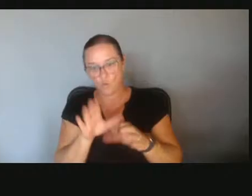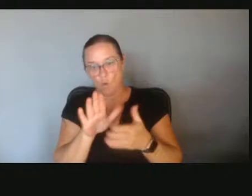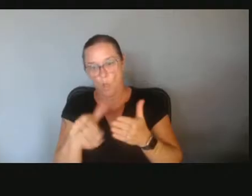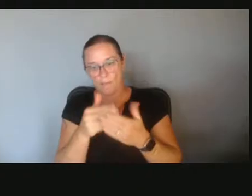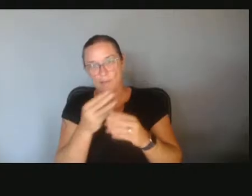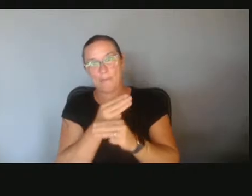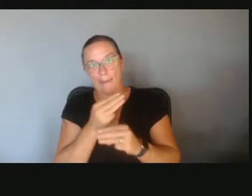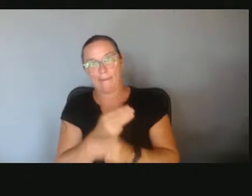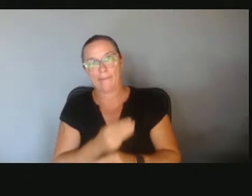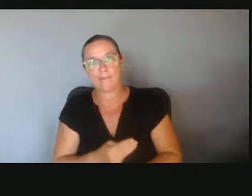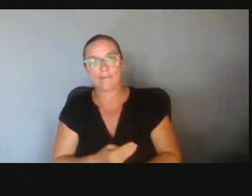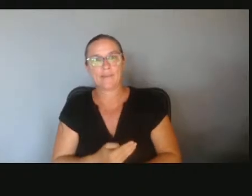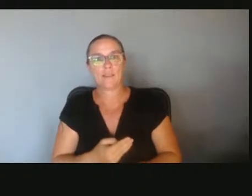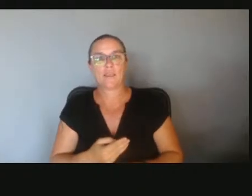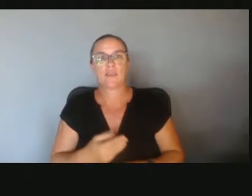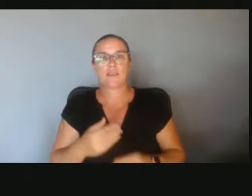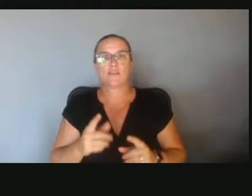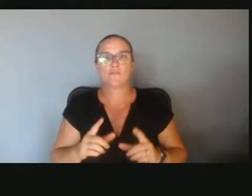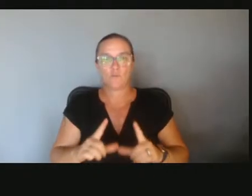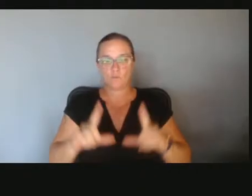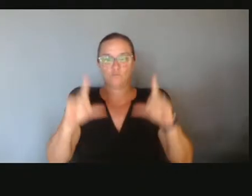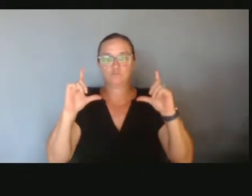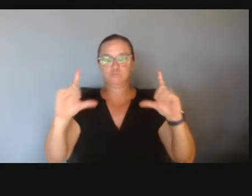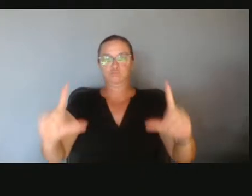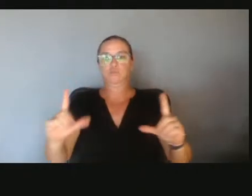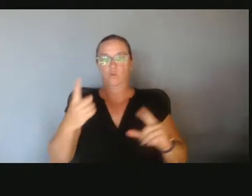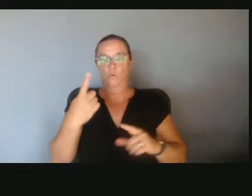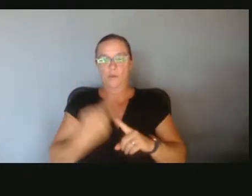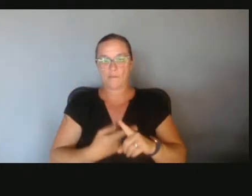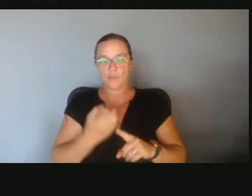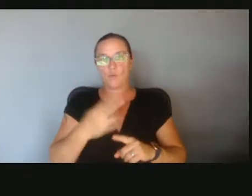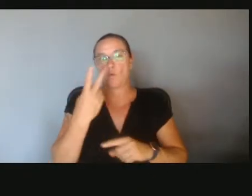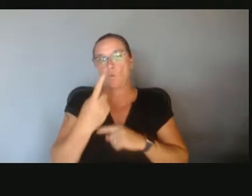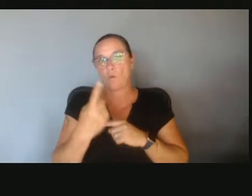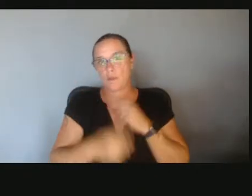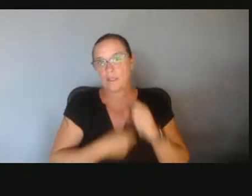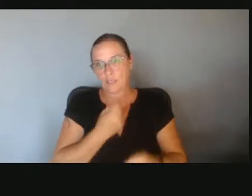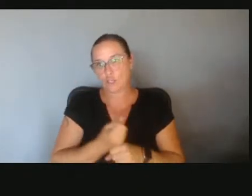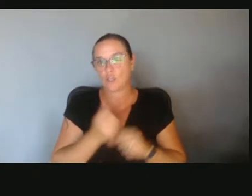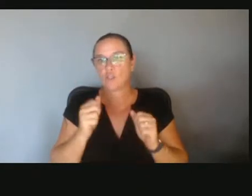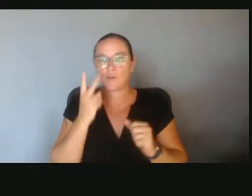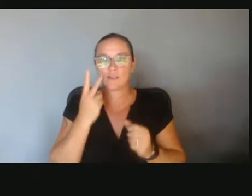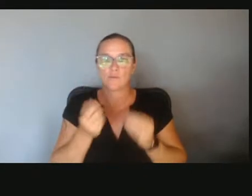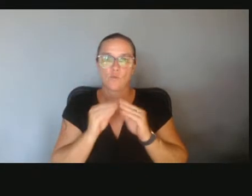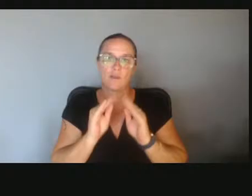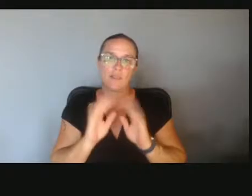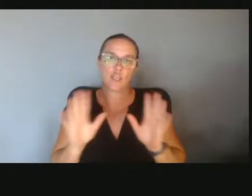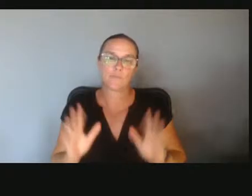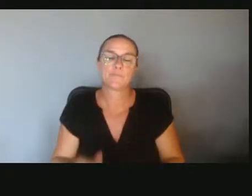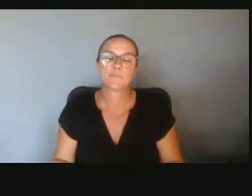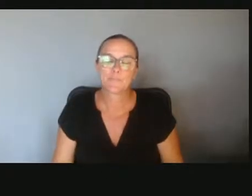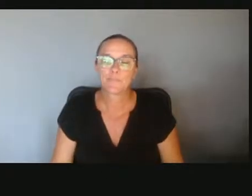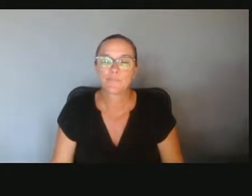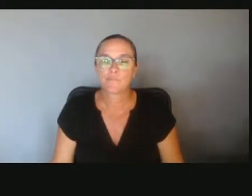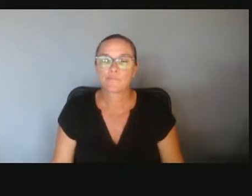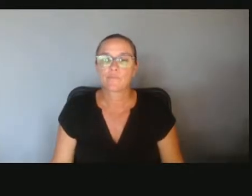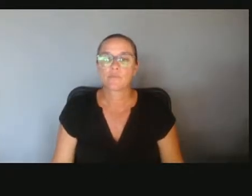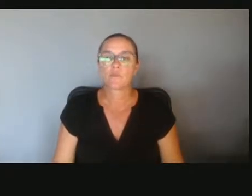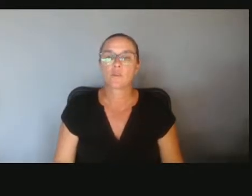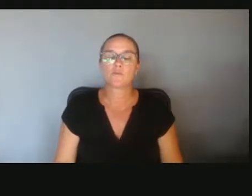to like the 1 month counts or the 1 year counts, and we can see that a little bit more easily. So I'll point that out here as we come across it as